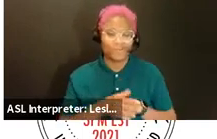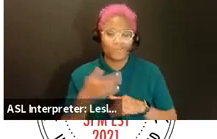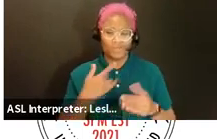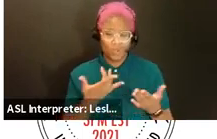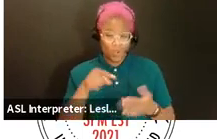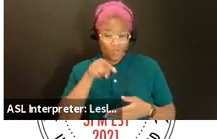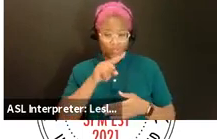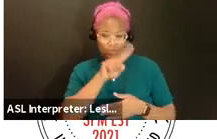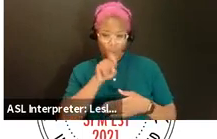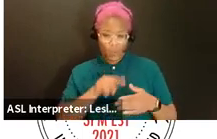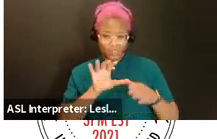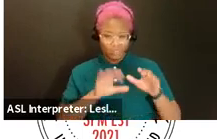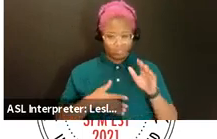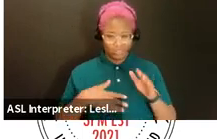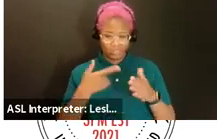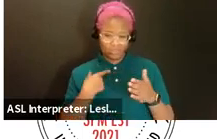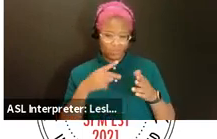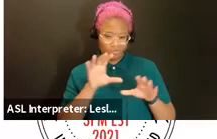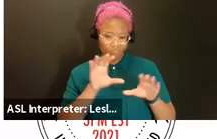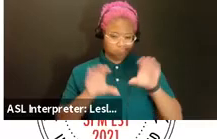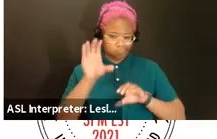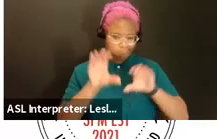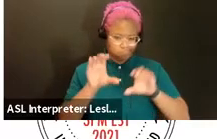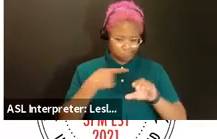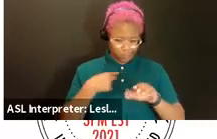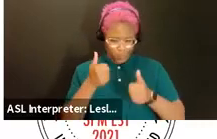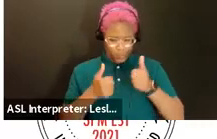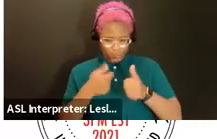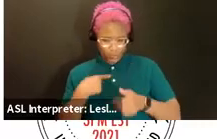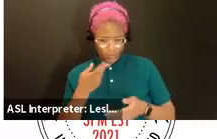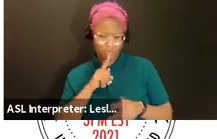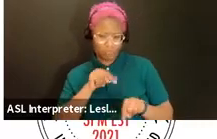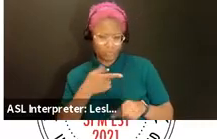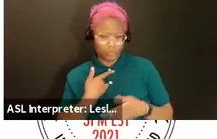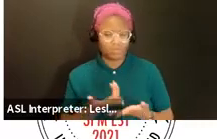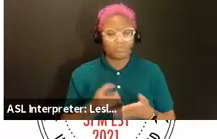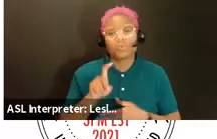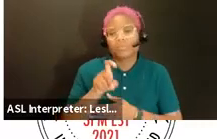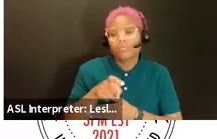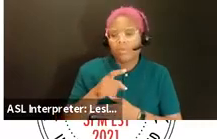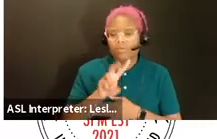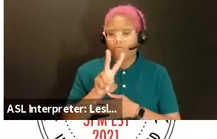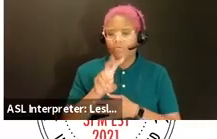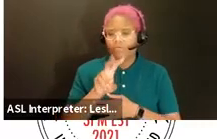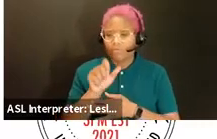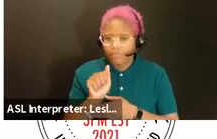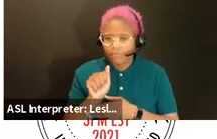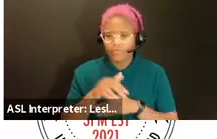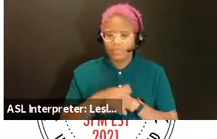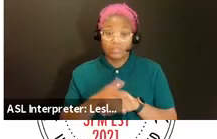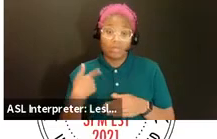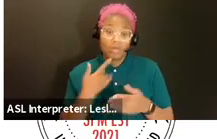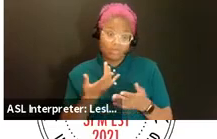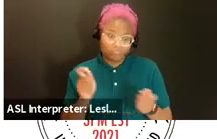the final one also touches on this question around the need for a visa and specific to student